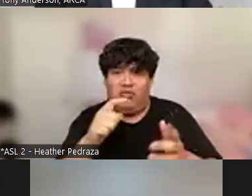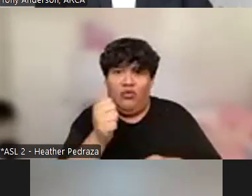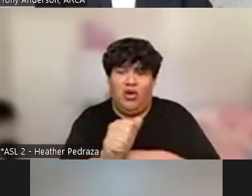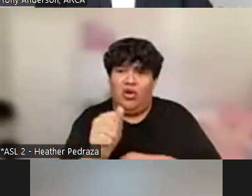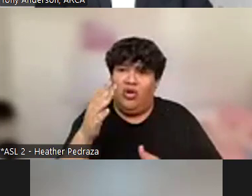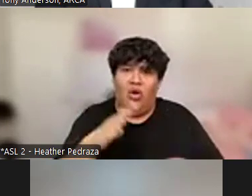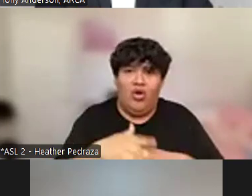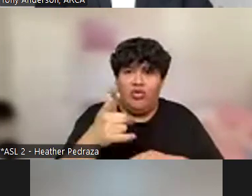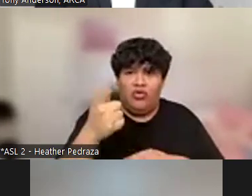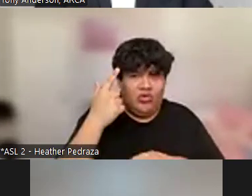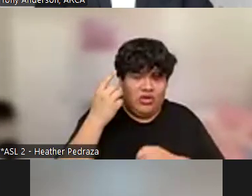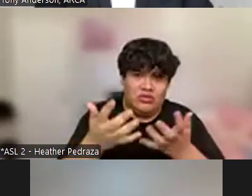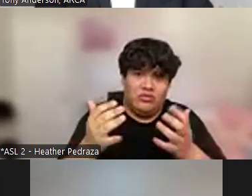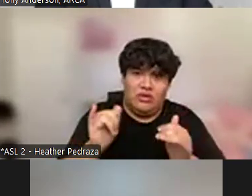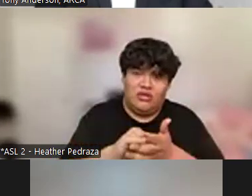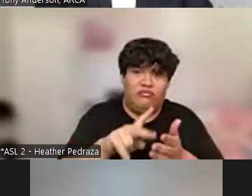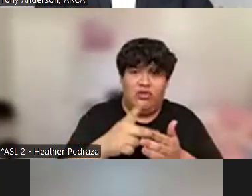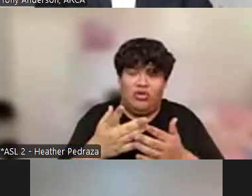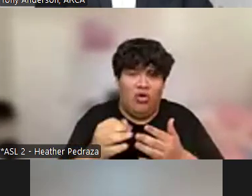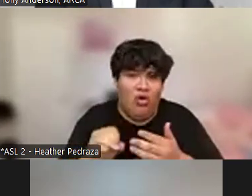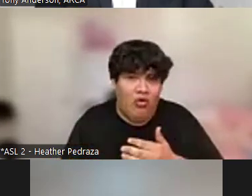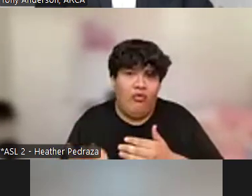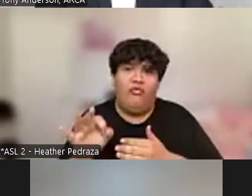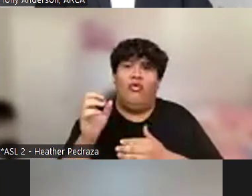aging or has fallen off possibly, I think it would be